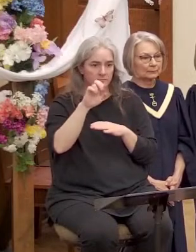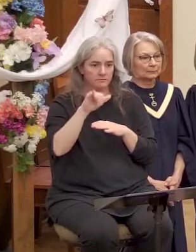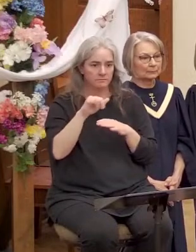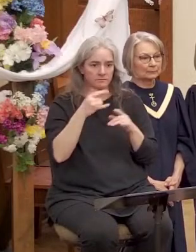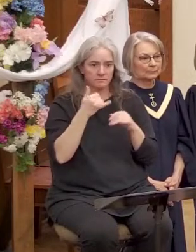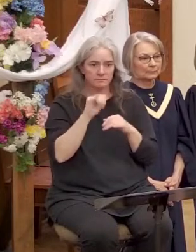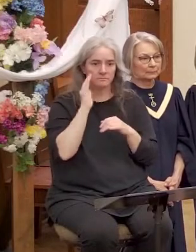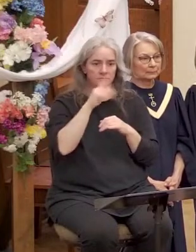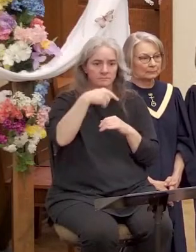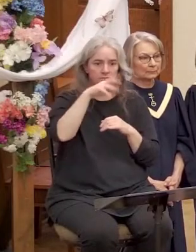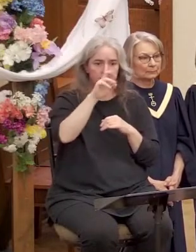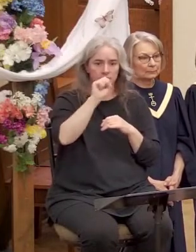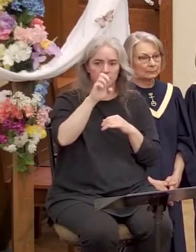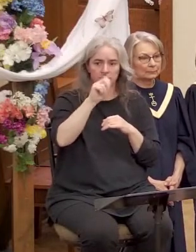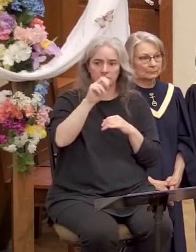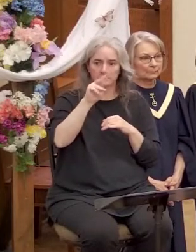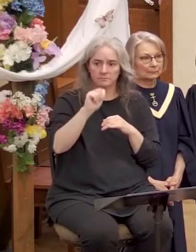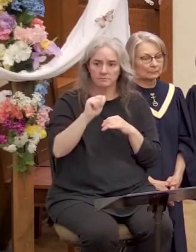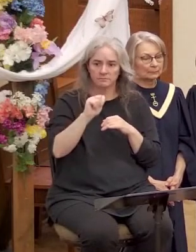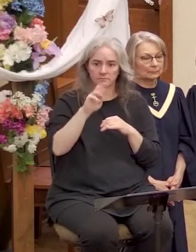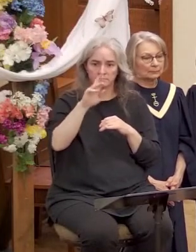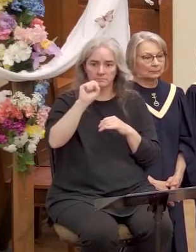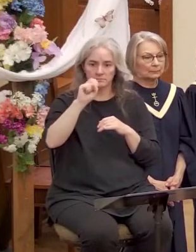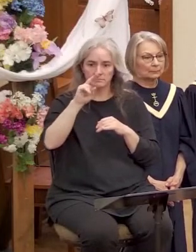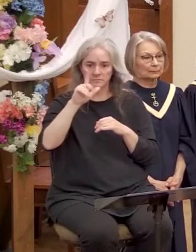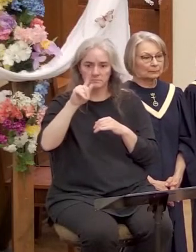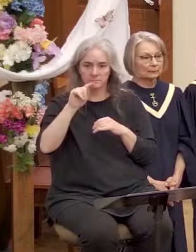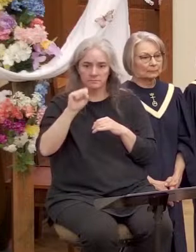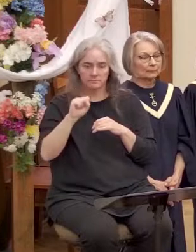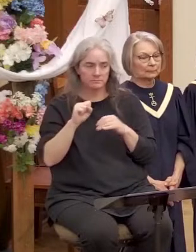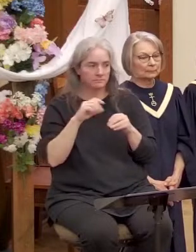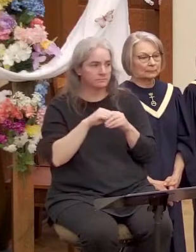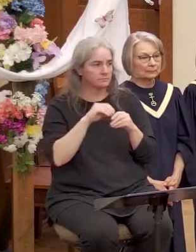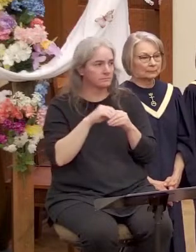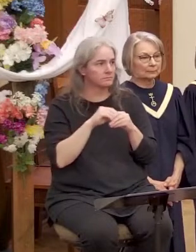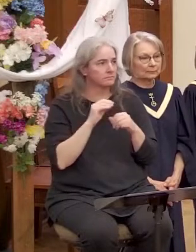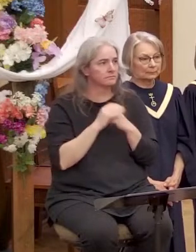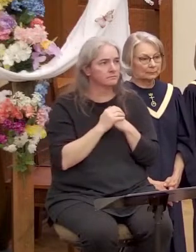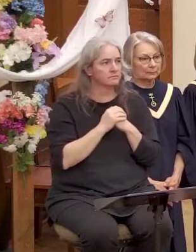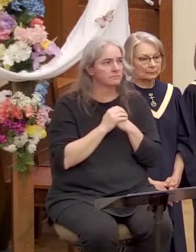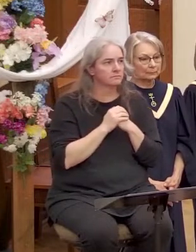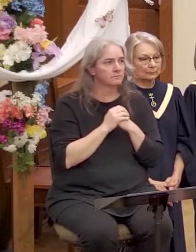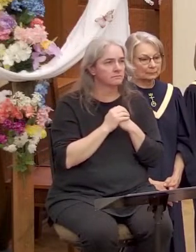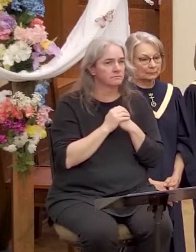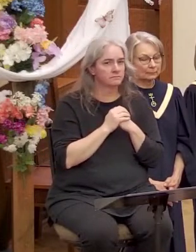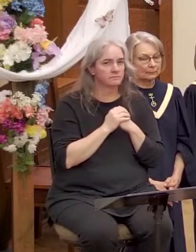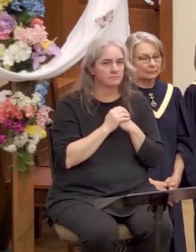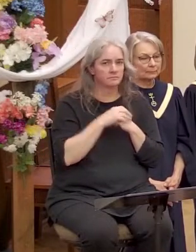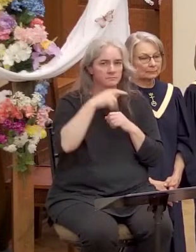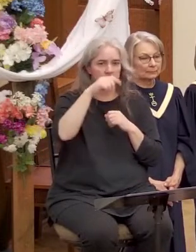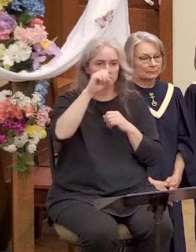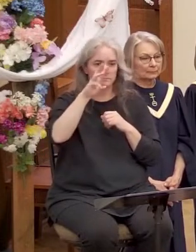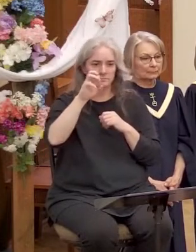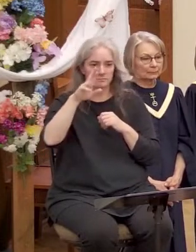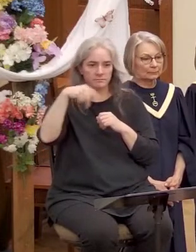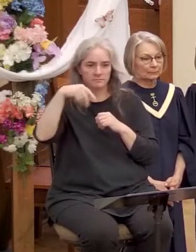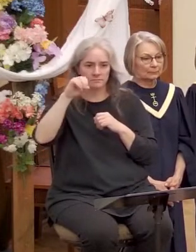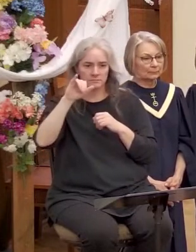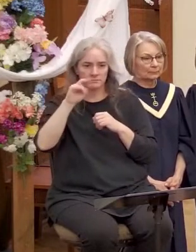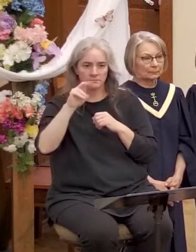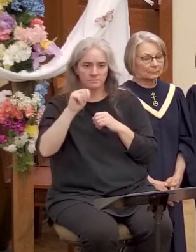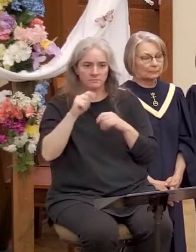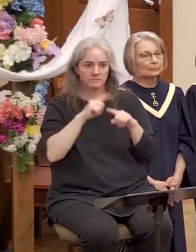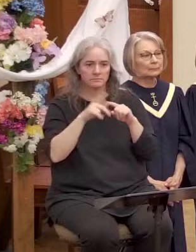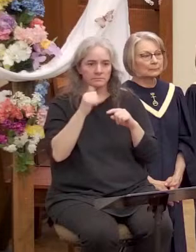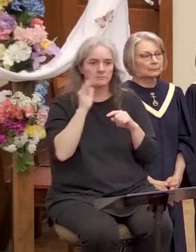the results in a PowerPoint-type format, but they will also offer editorial comments, observations about the